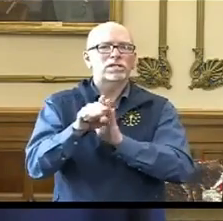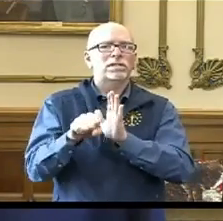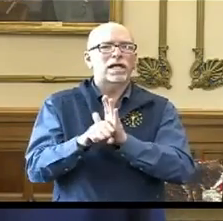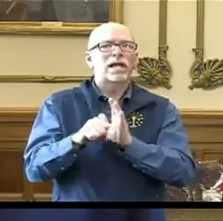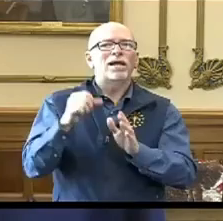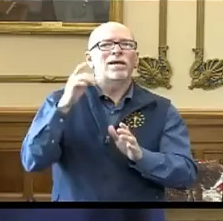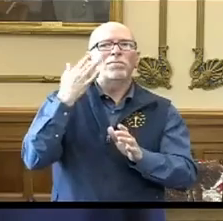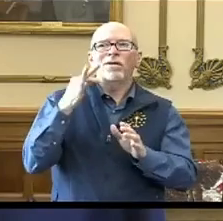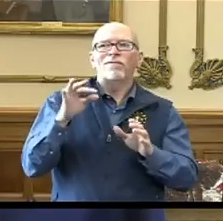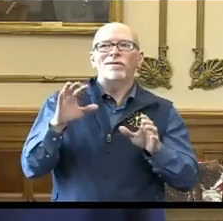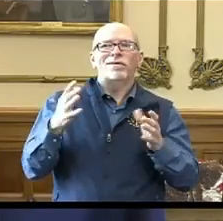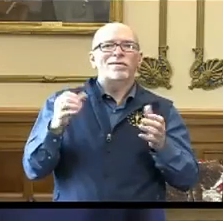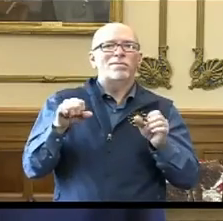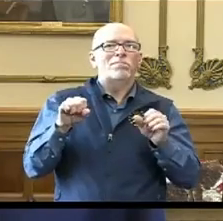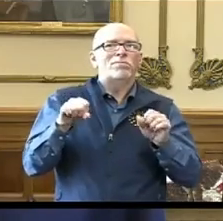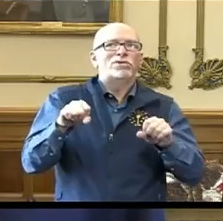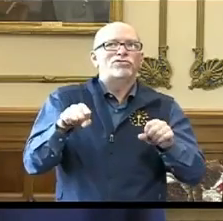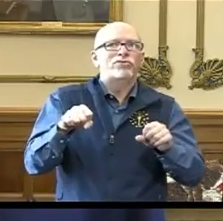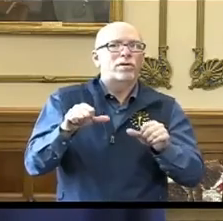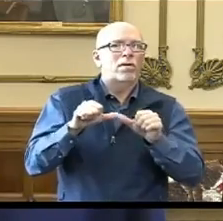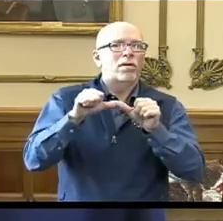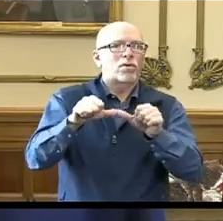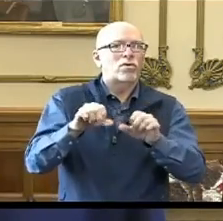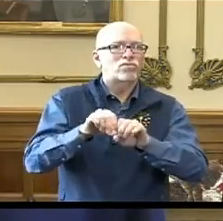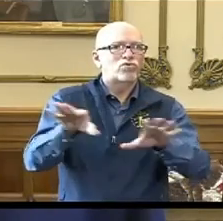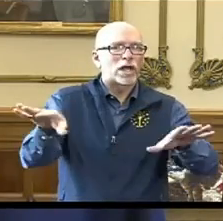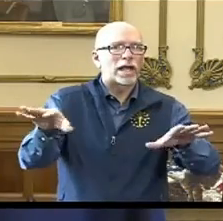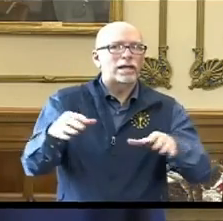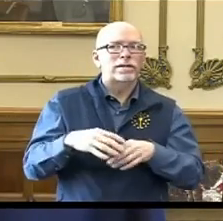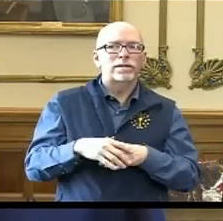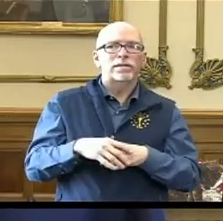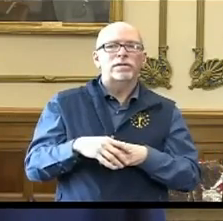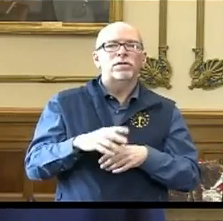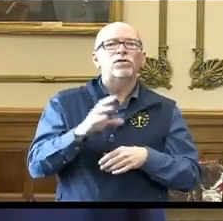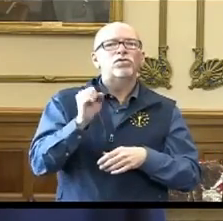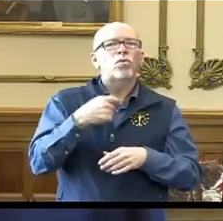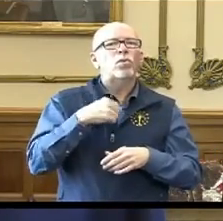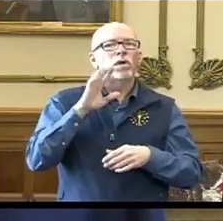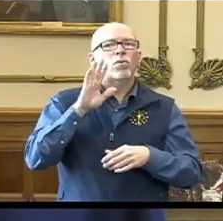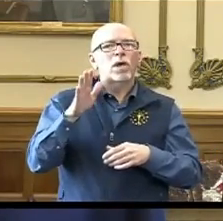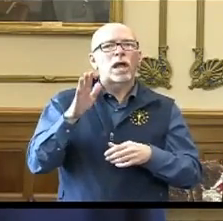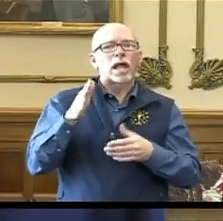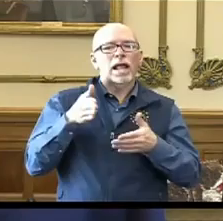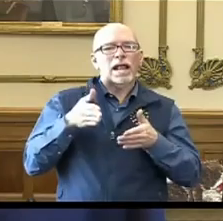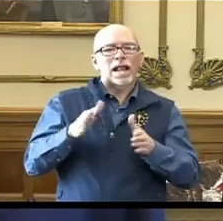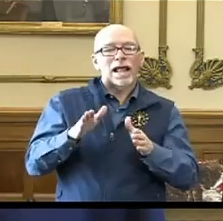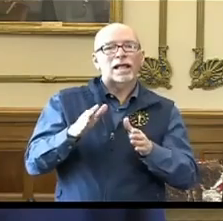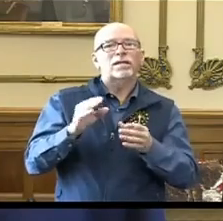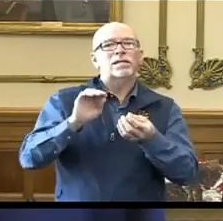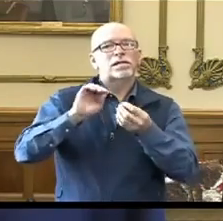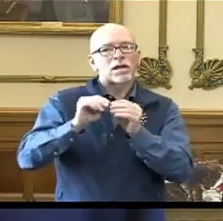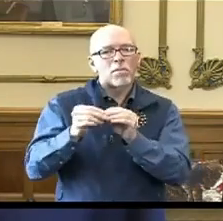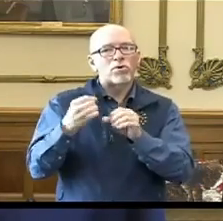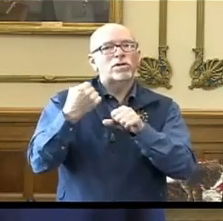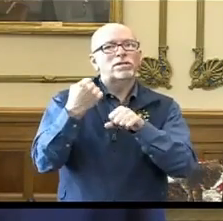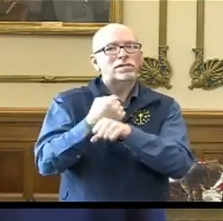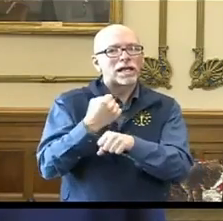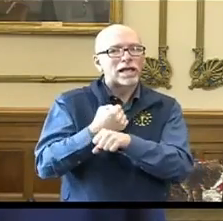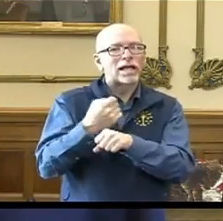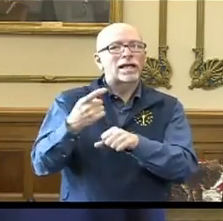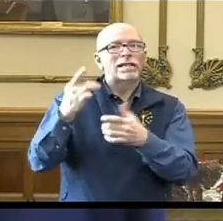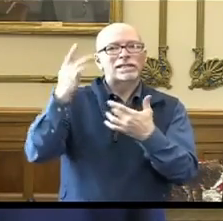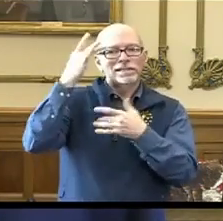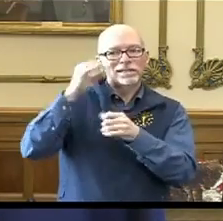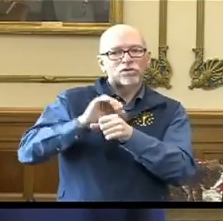of the potential or ongoing spread. And so we'll let the numbers and the data drive